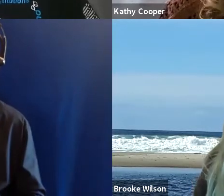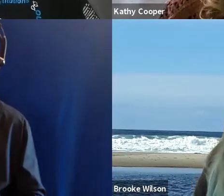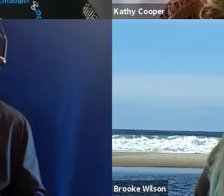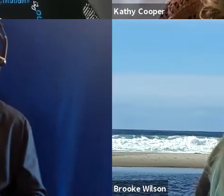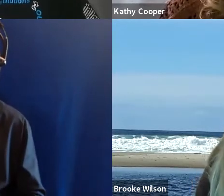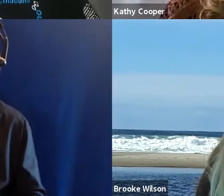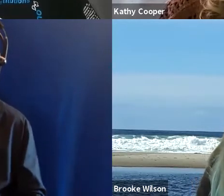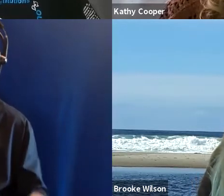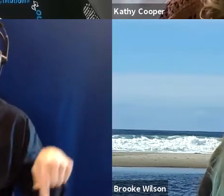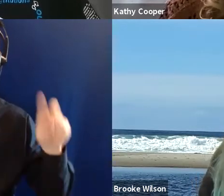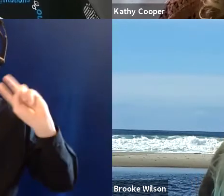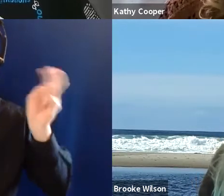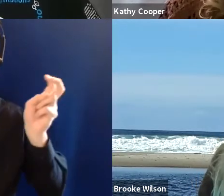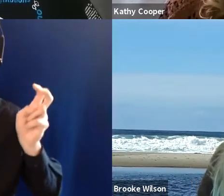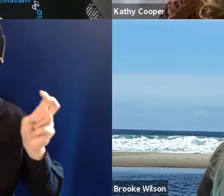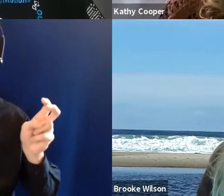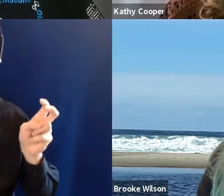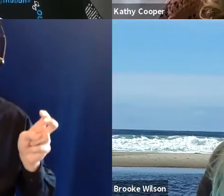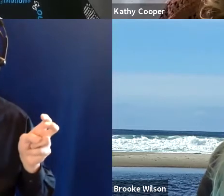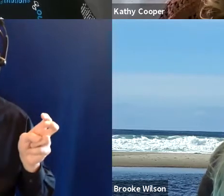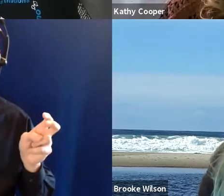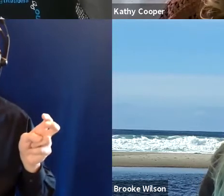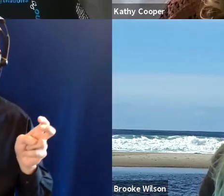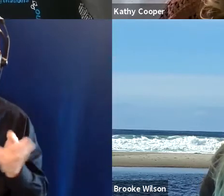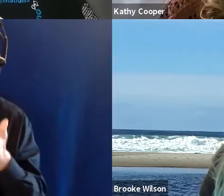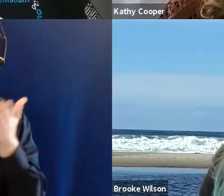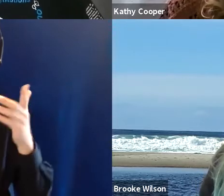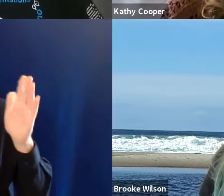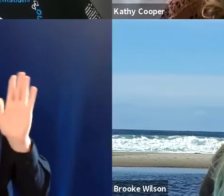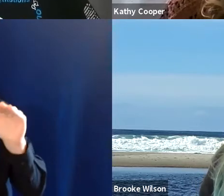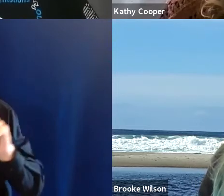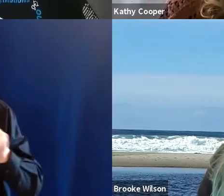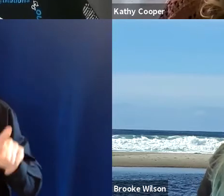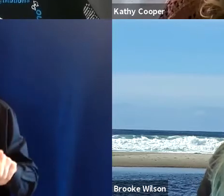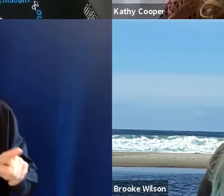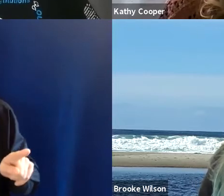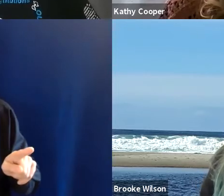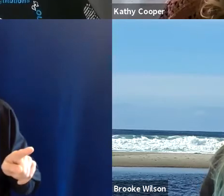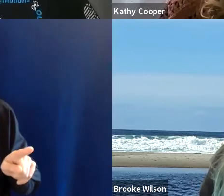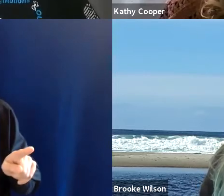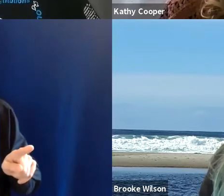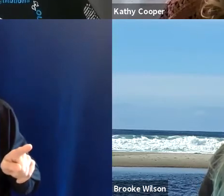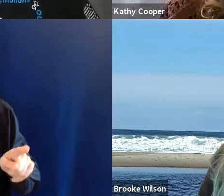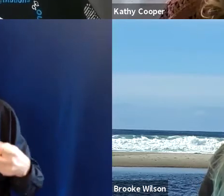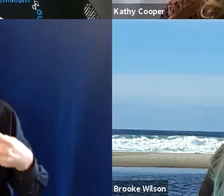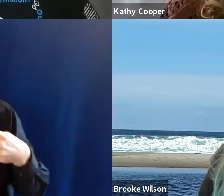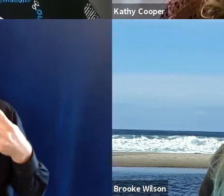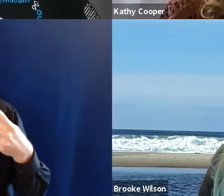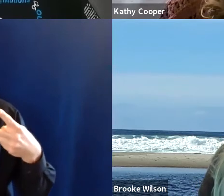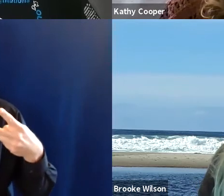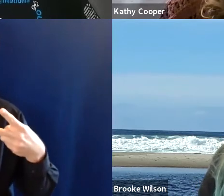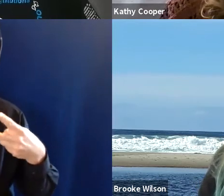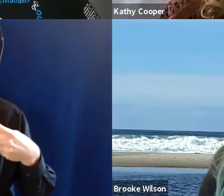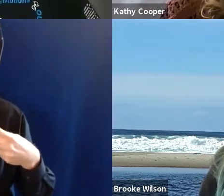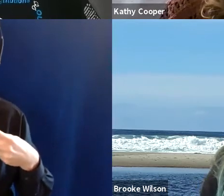SILs, here's what to expect from your SILC and other messy stuff. We have our two presenters, Kathy Cooper, who's the